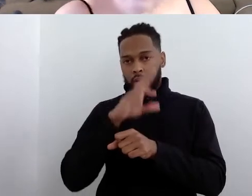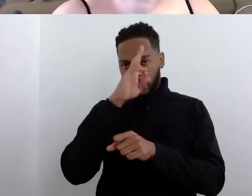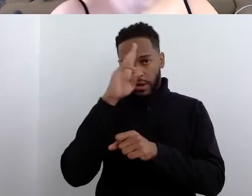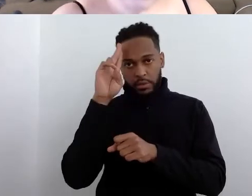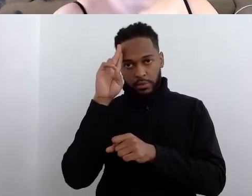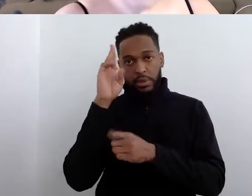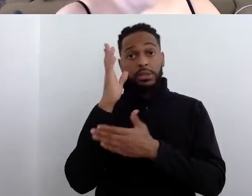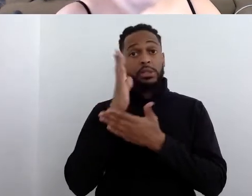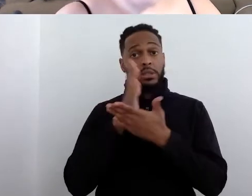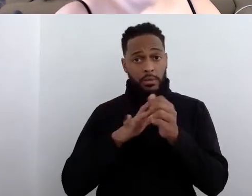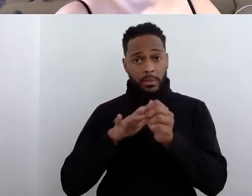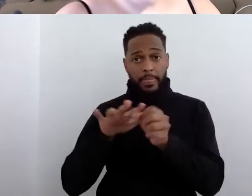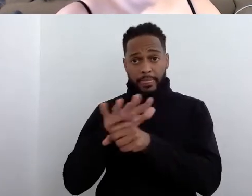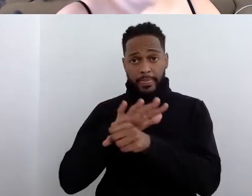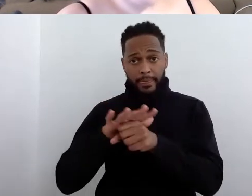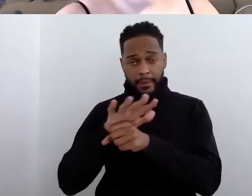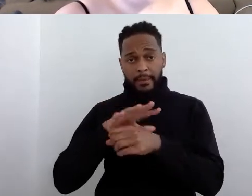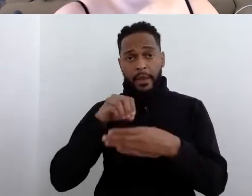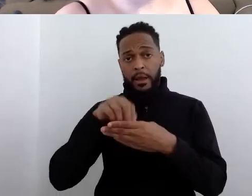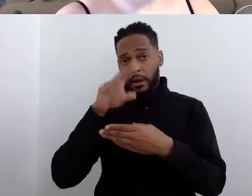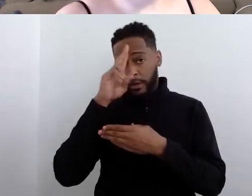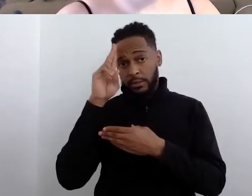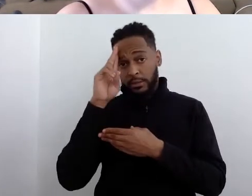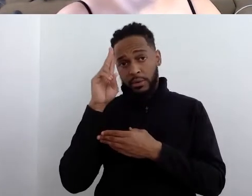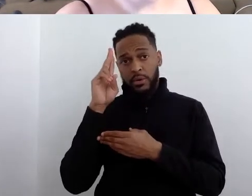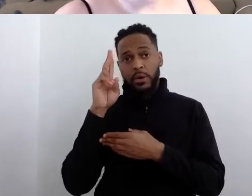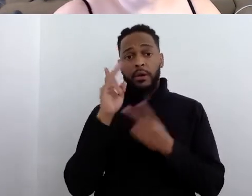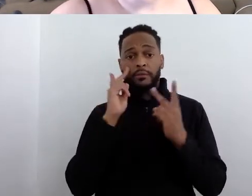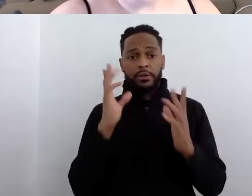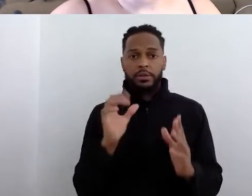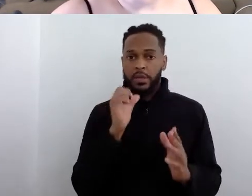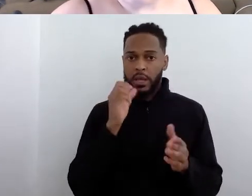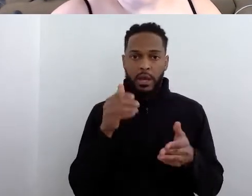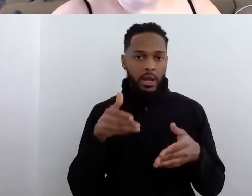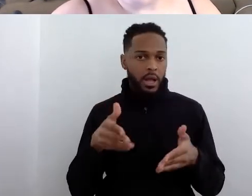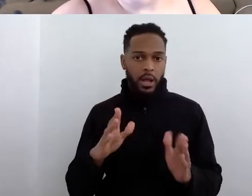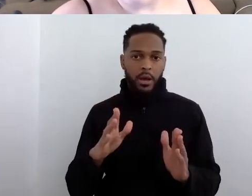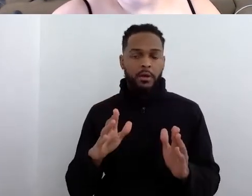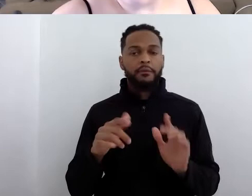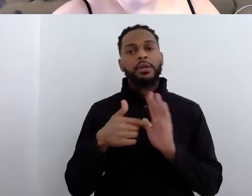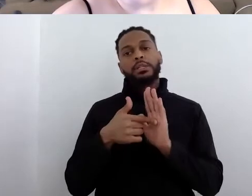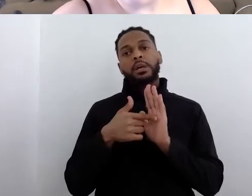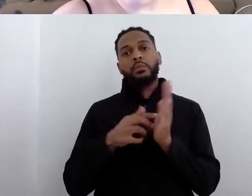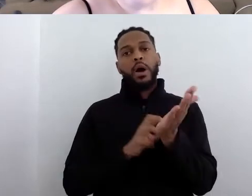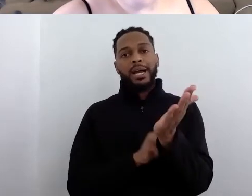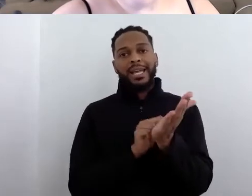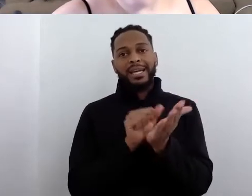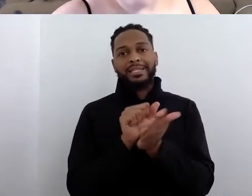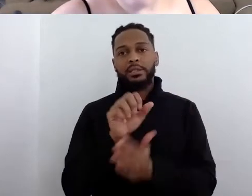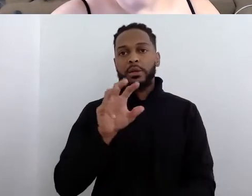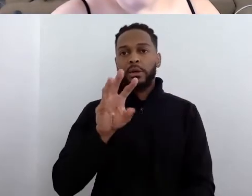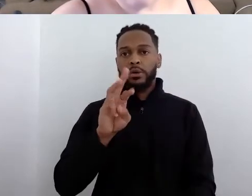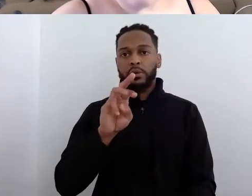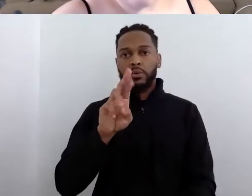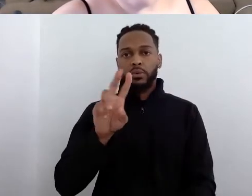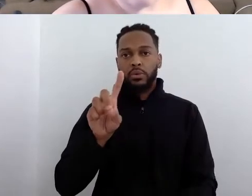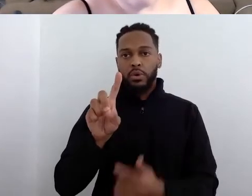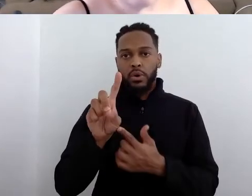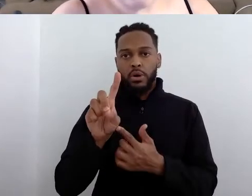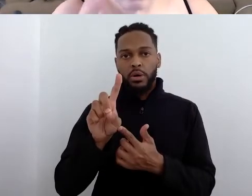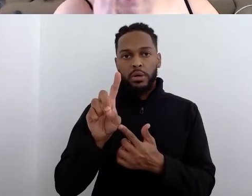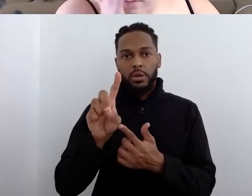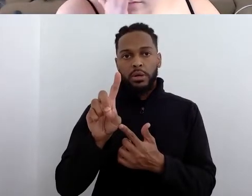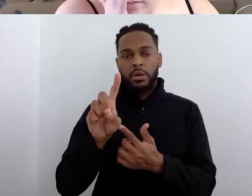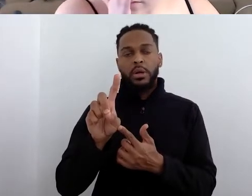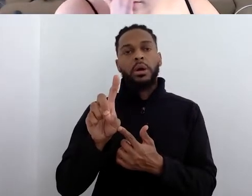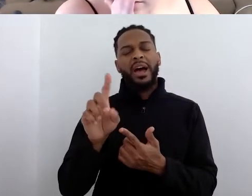that visitors are not allowed in, like cancer wards, or I tried to visit my uncle when he was in the hospital,